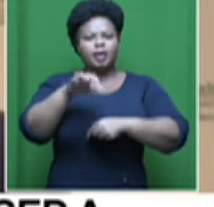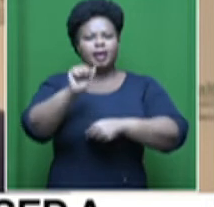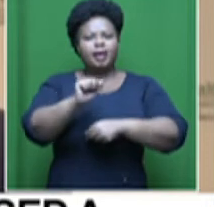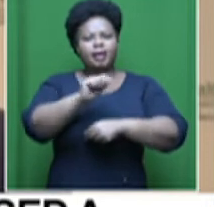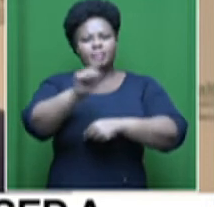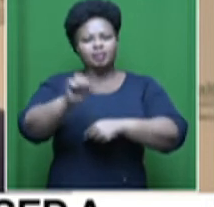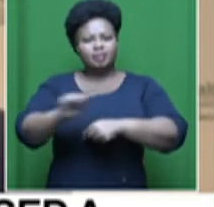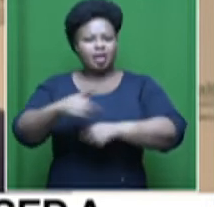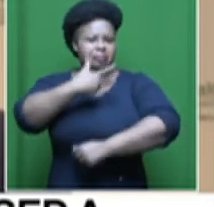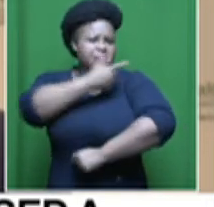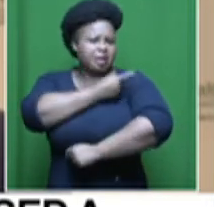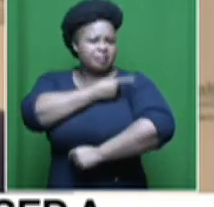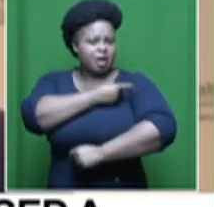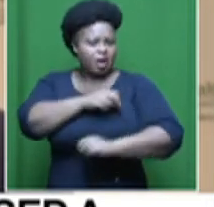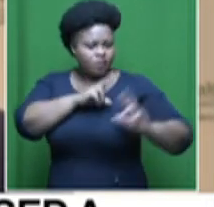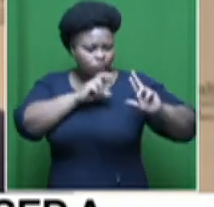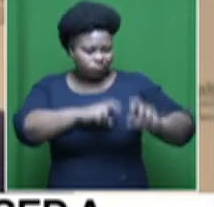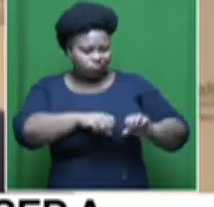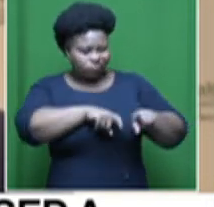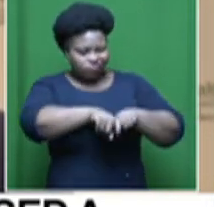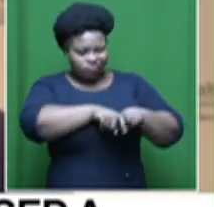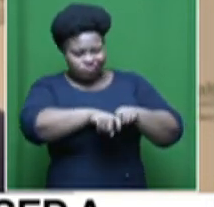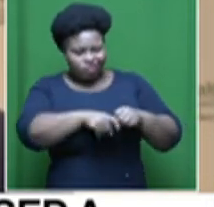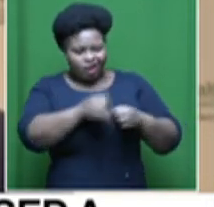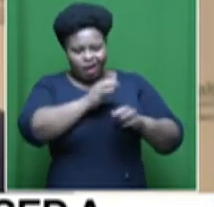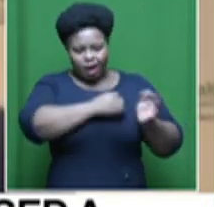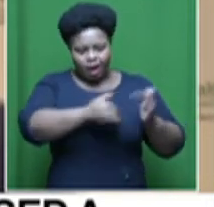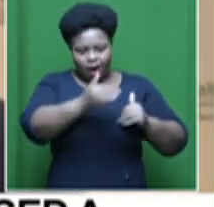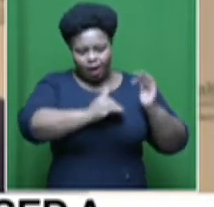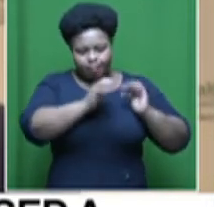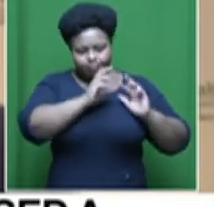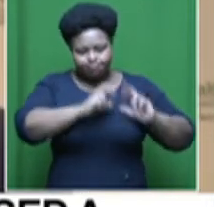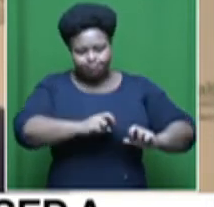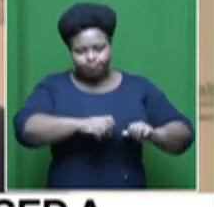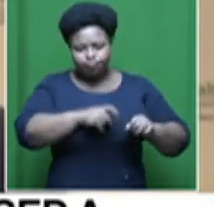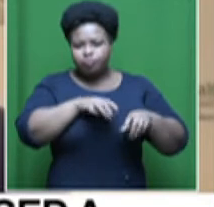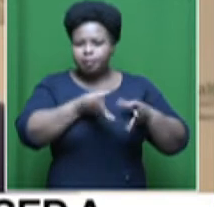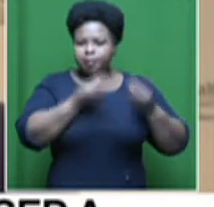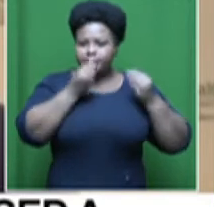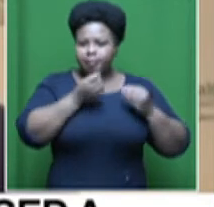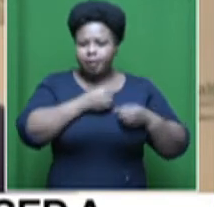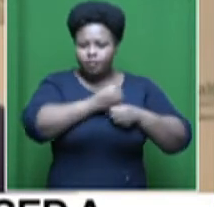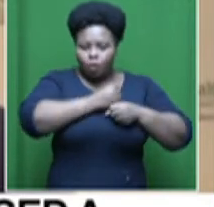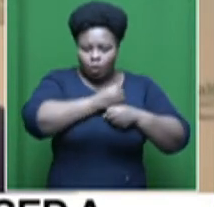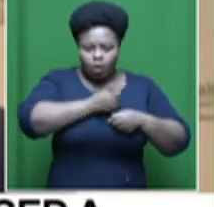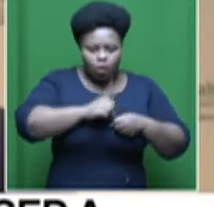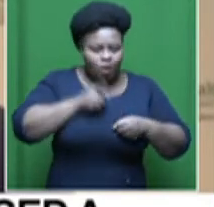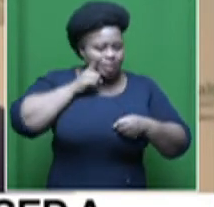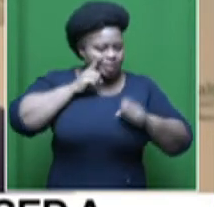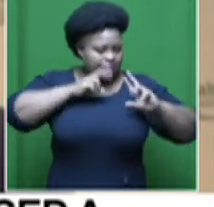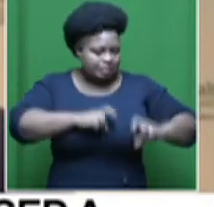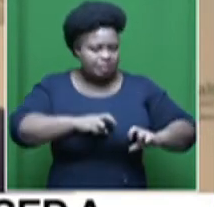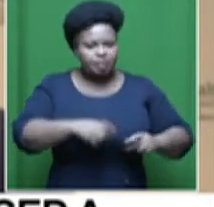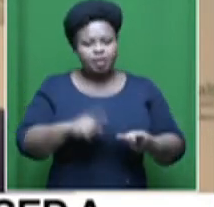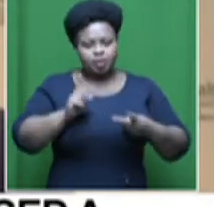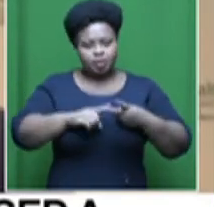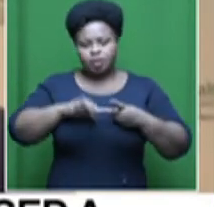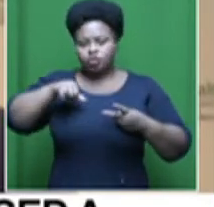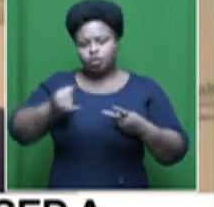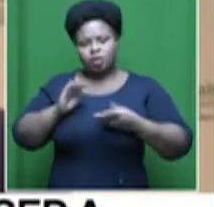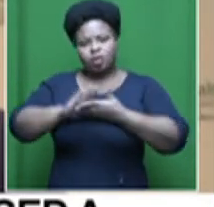trials, as well as the J&J trial. And then, of course, we had already started a program to actually roll